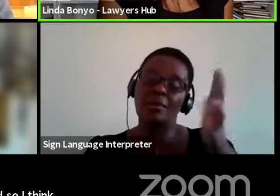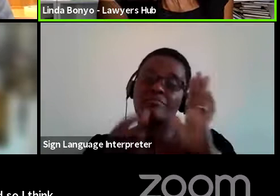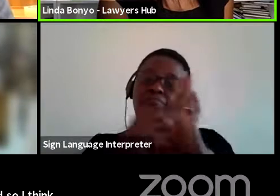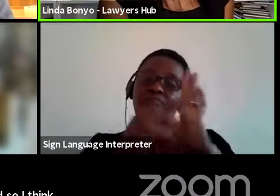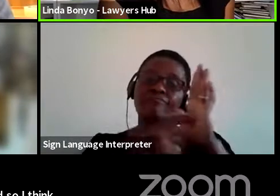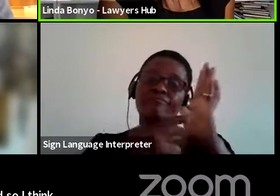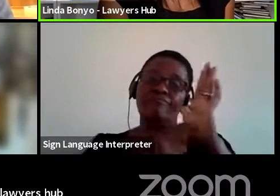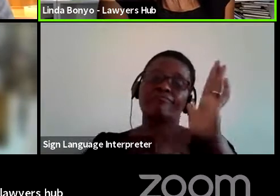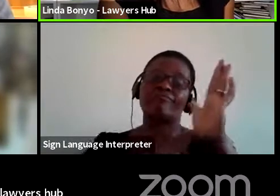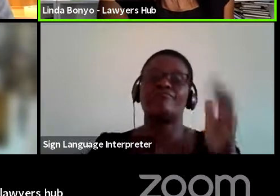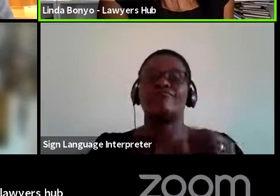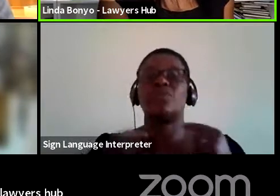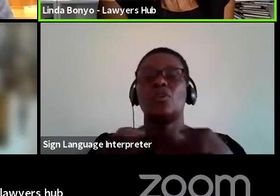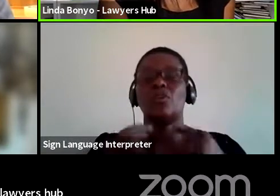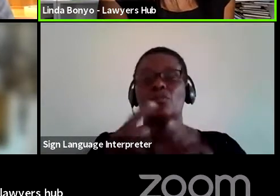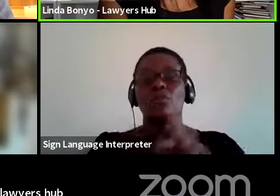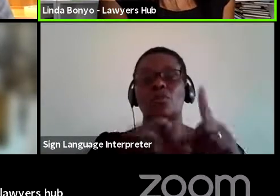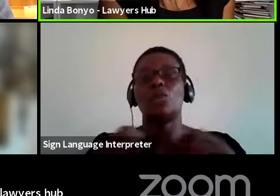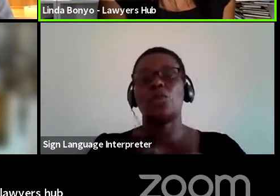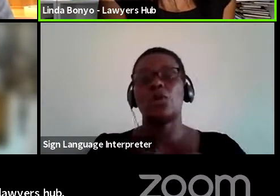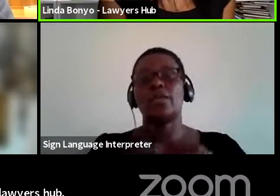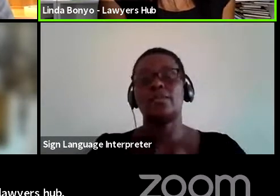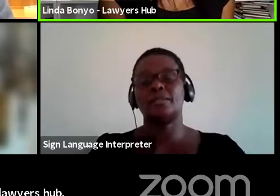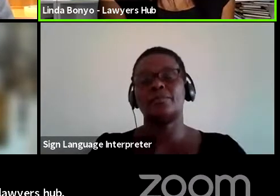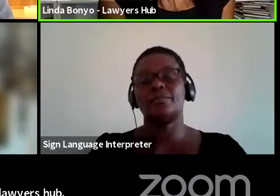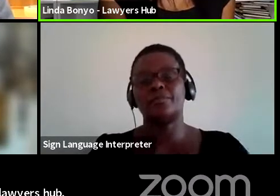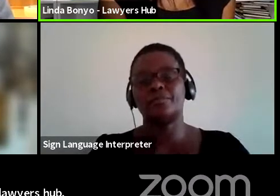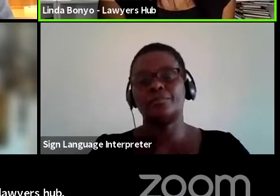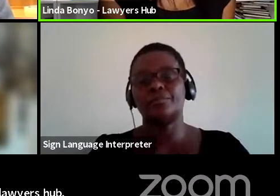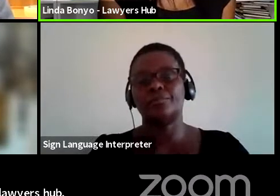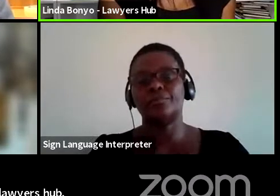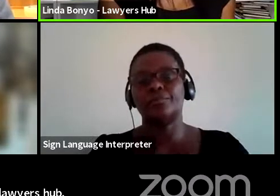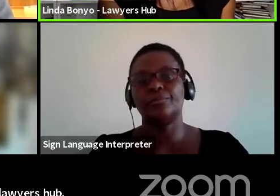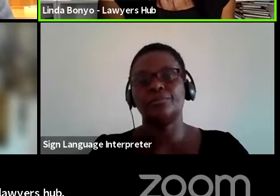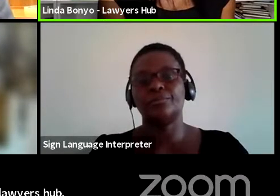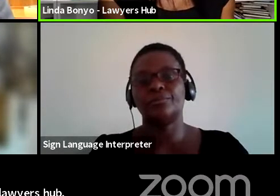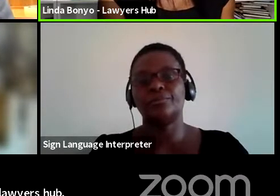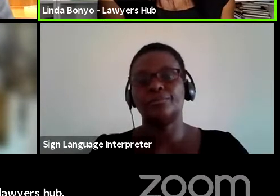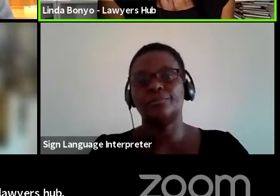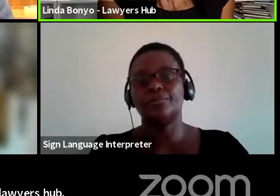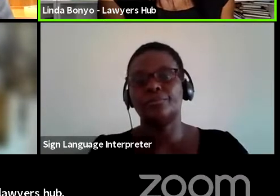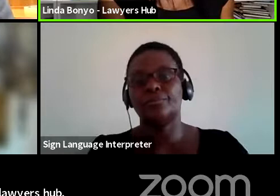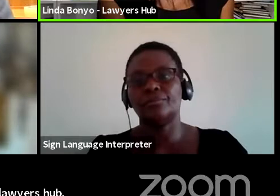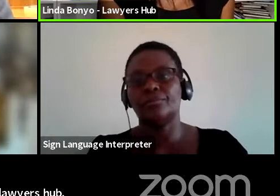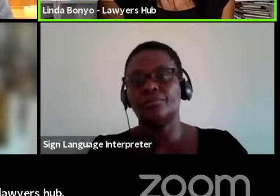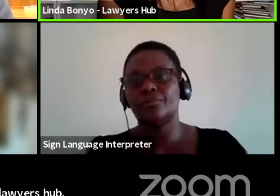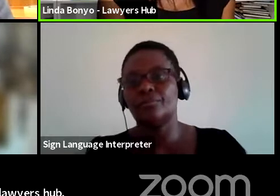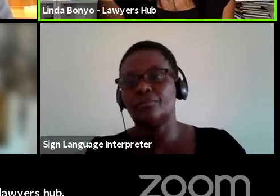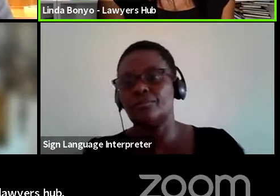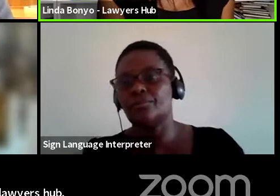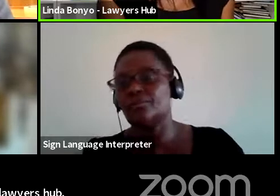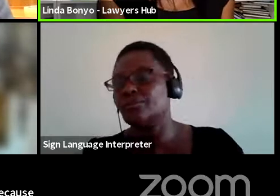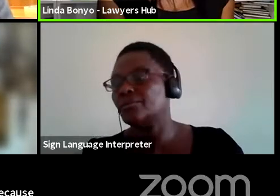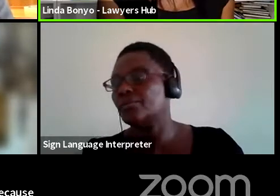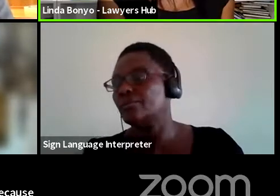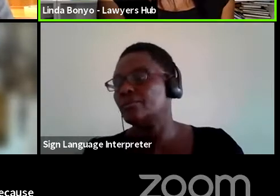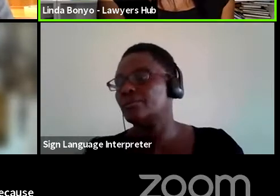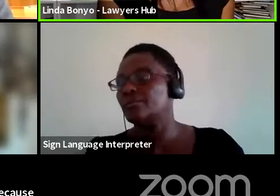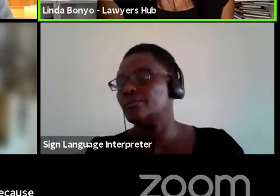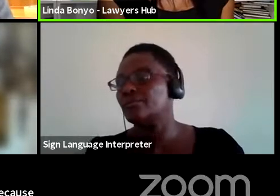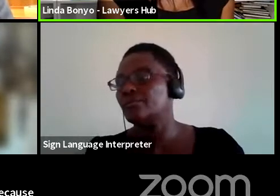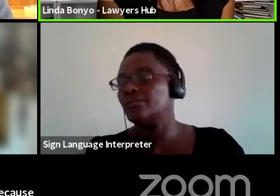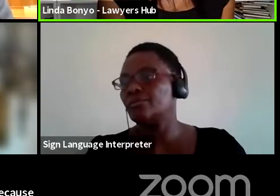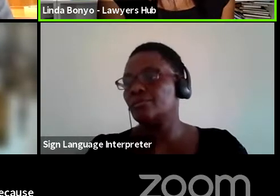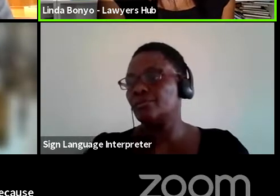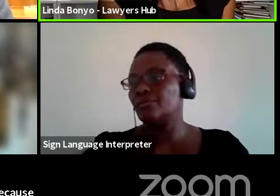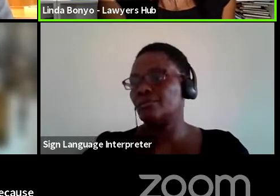Lawyers Hub submission. We were happy to be part of this, and we continue to engage because content moderation is really